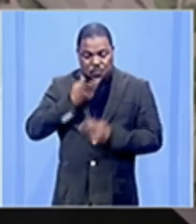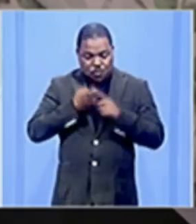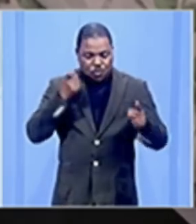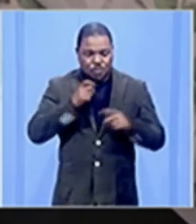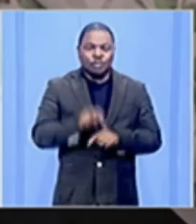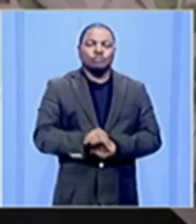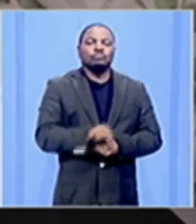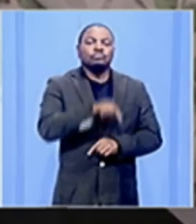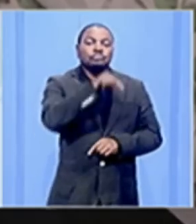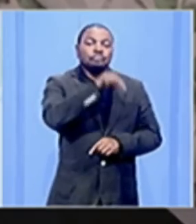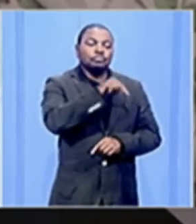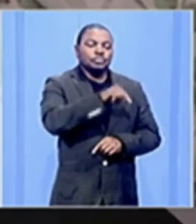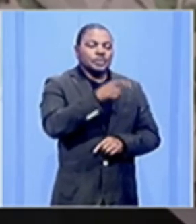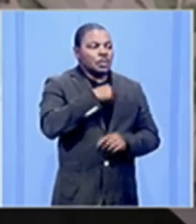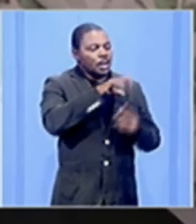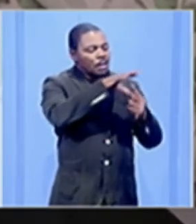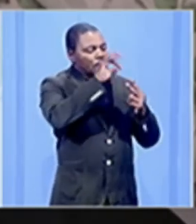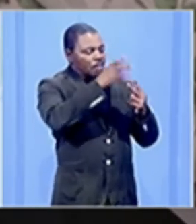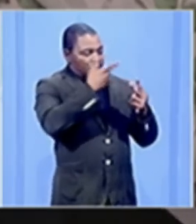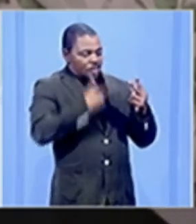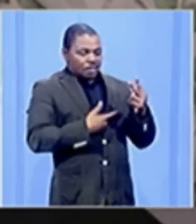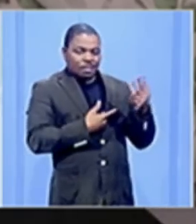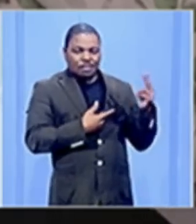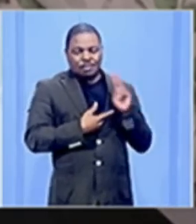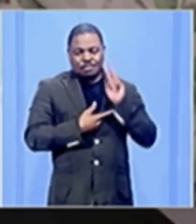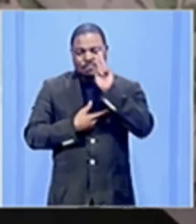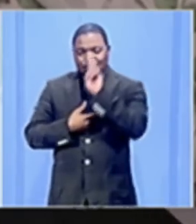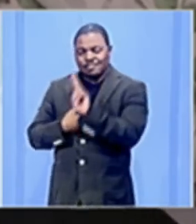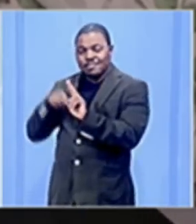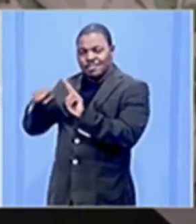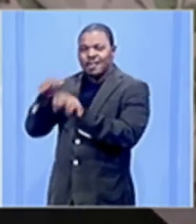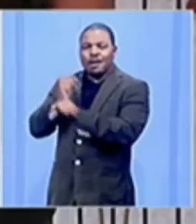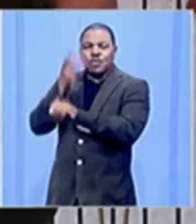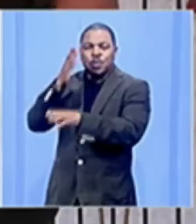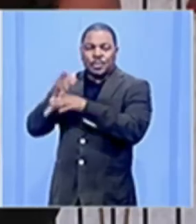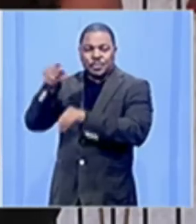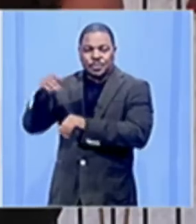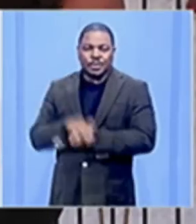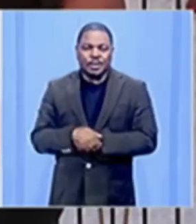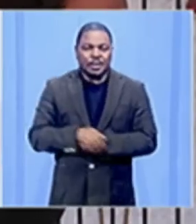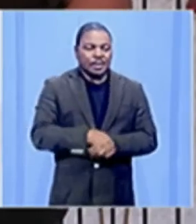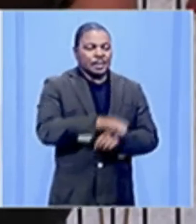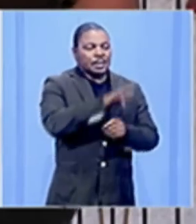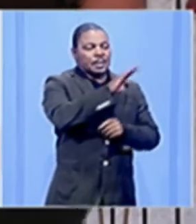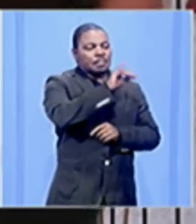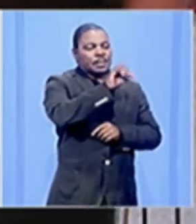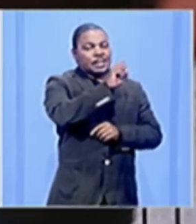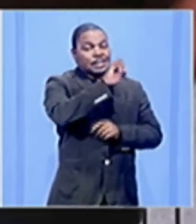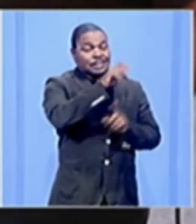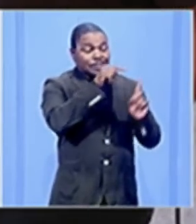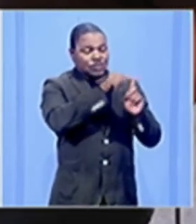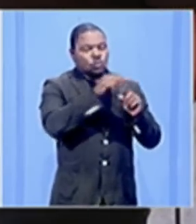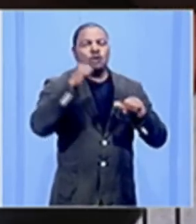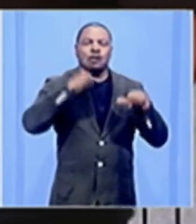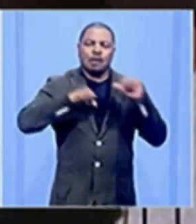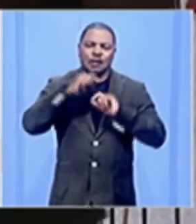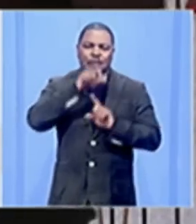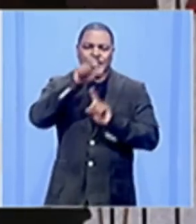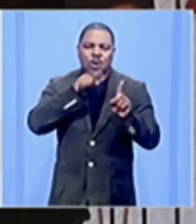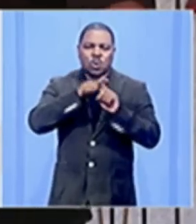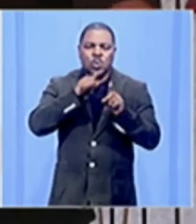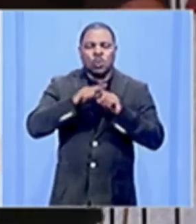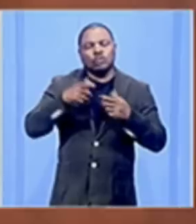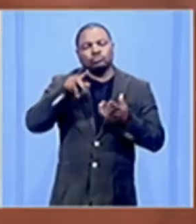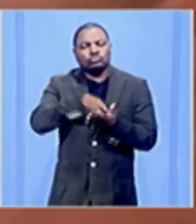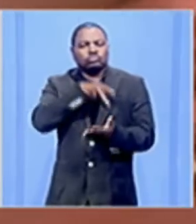re tlhophilwe re babedi gore re dire modiro ono go Gauteng. BC Bangiwe ka Jobela ke modiragatsi wa tsa